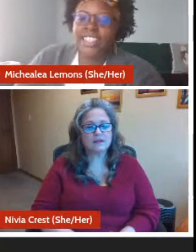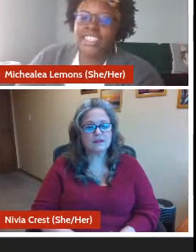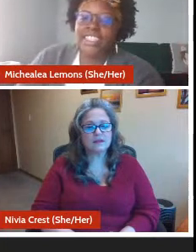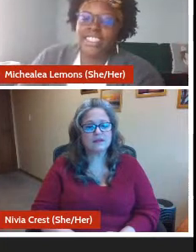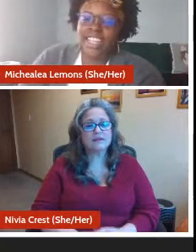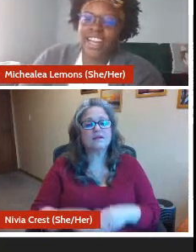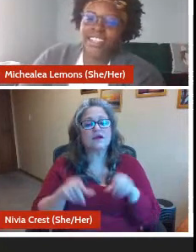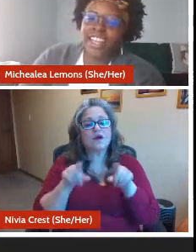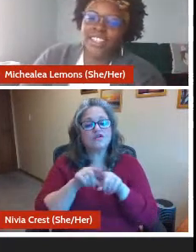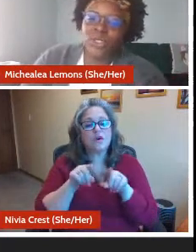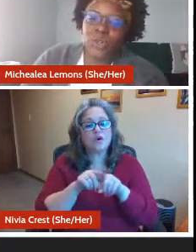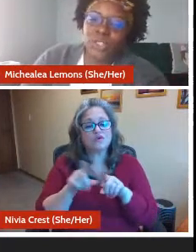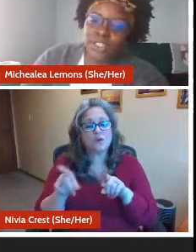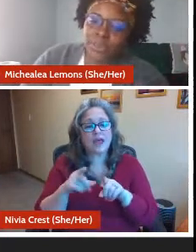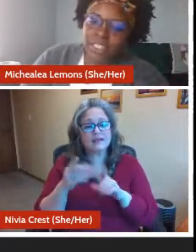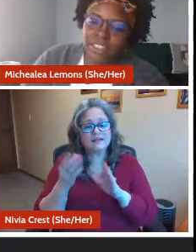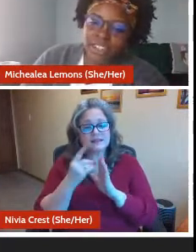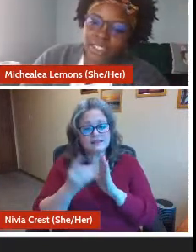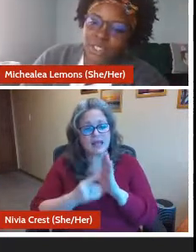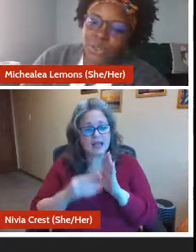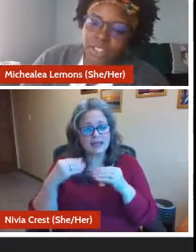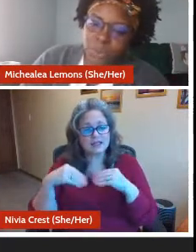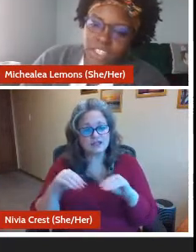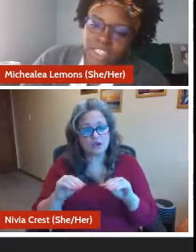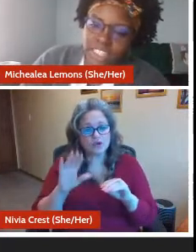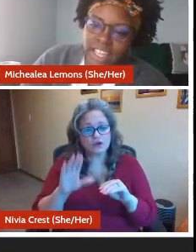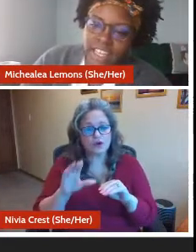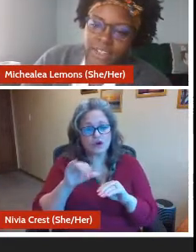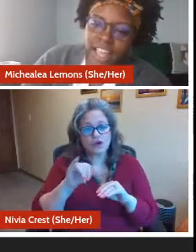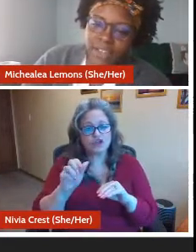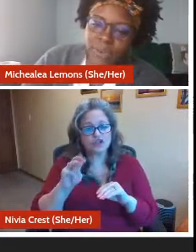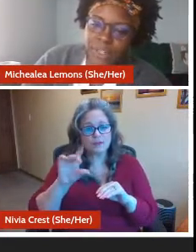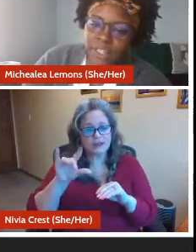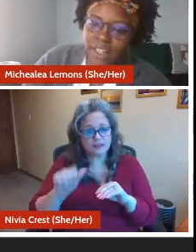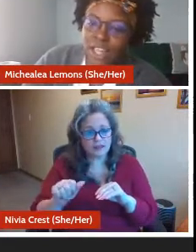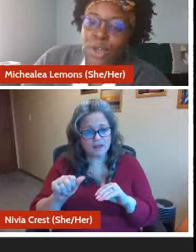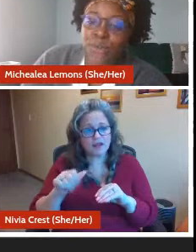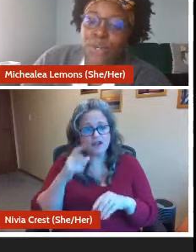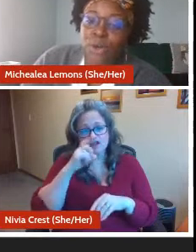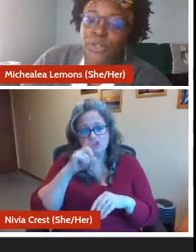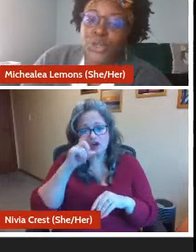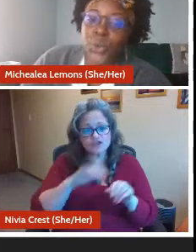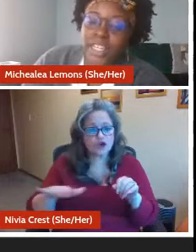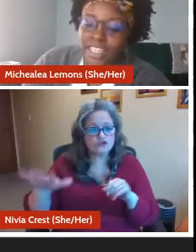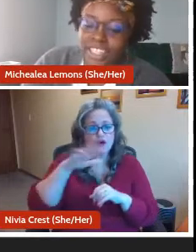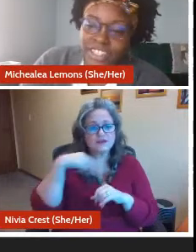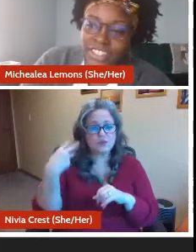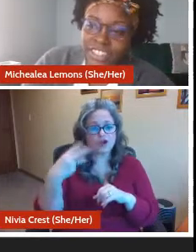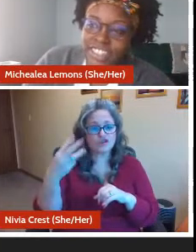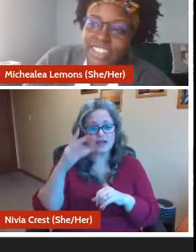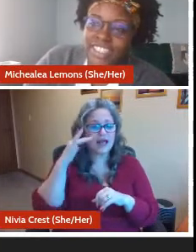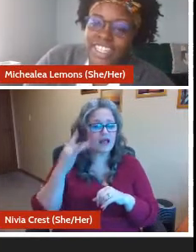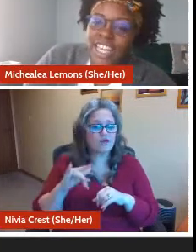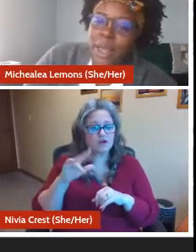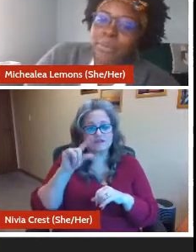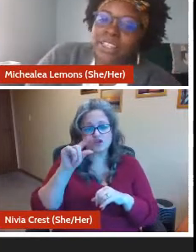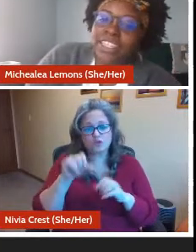Jackie has designed and sold her Jamila dolls across Washington and California for over 20